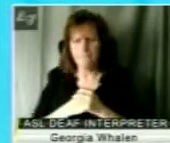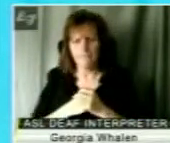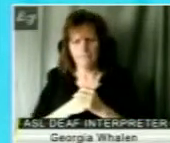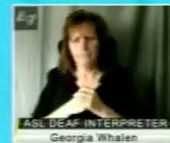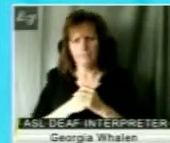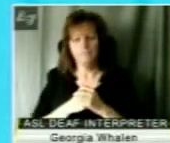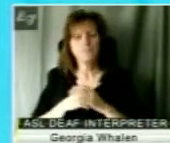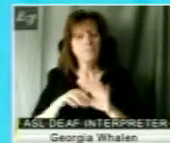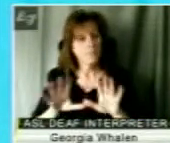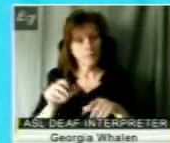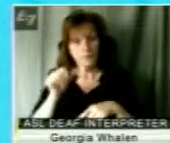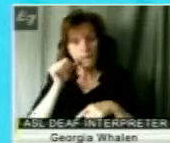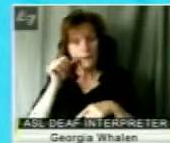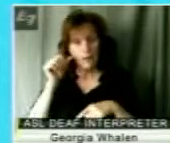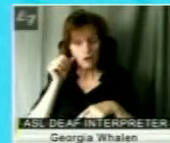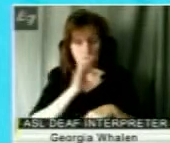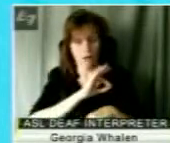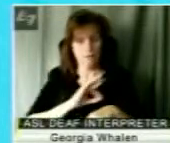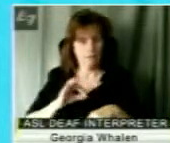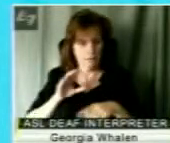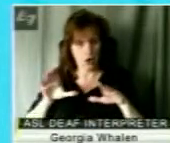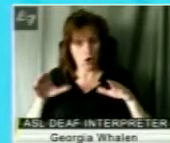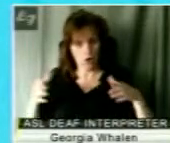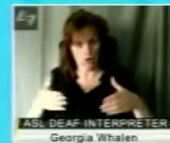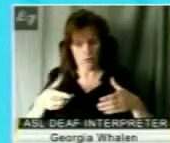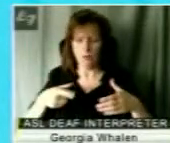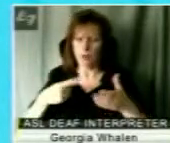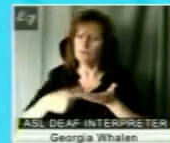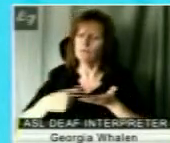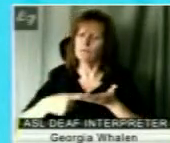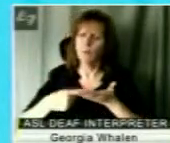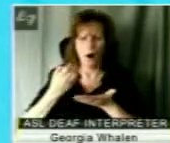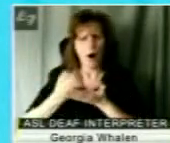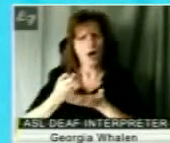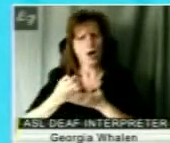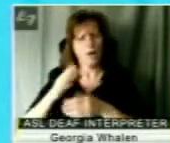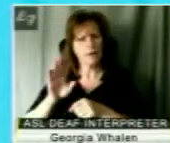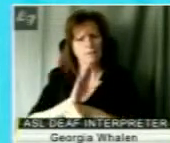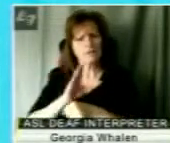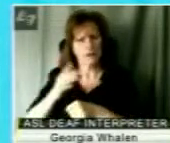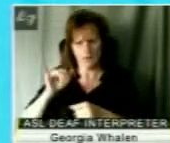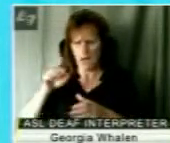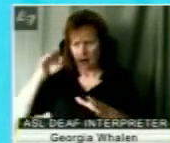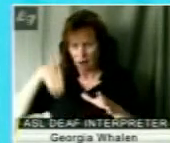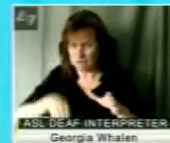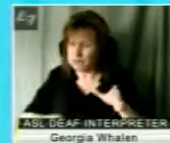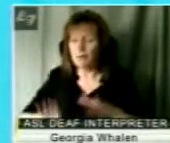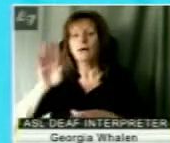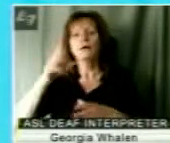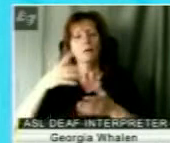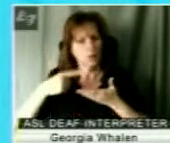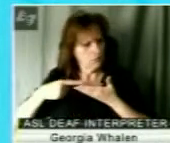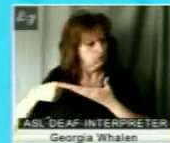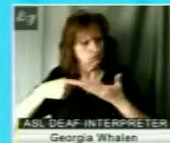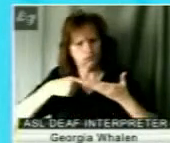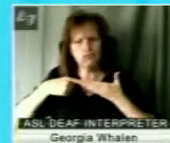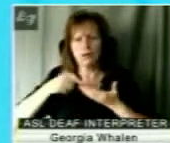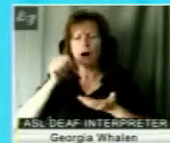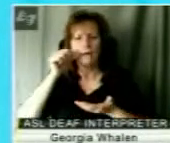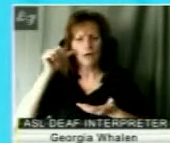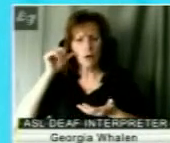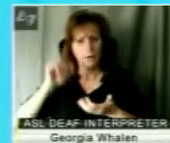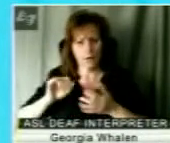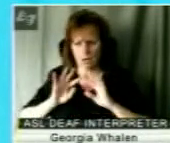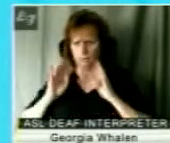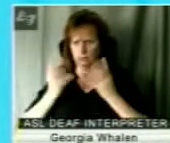Yesterday, the Mayor's Task Force on Economic Recovery held its first meeting. It was a diverse group that is reflecting